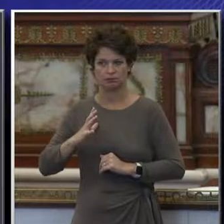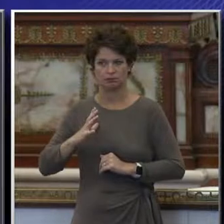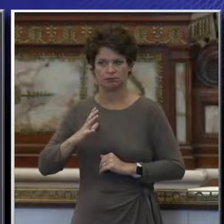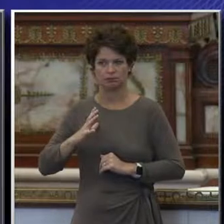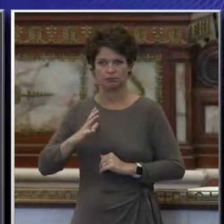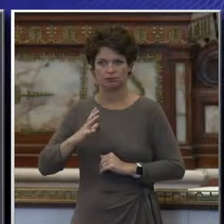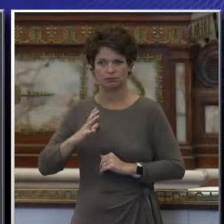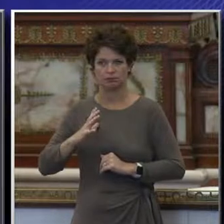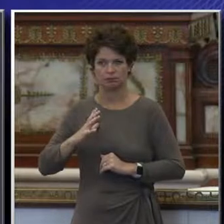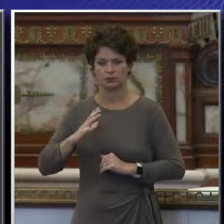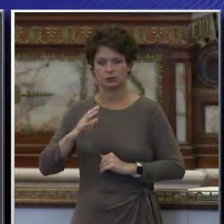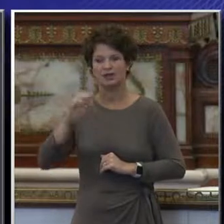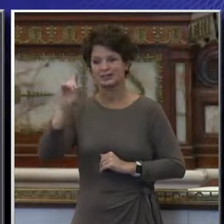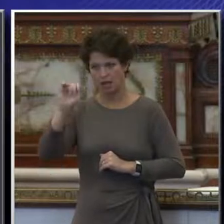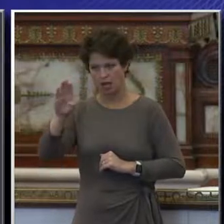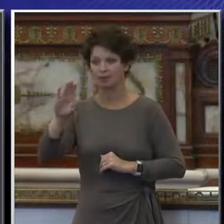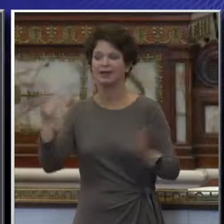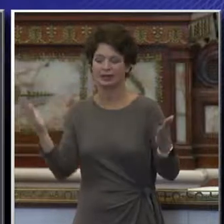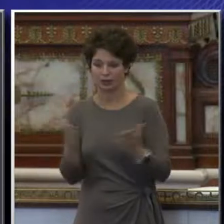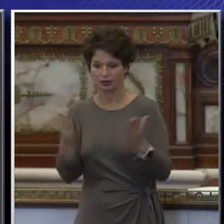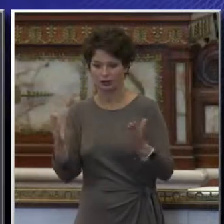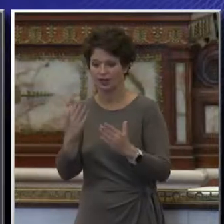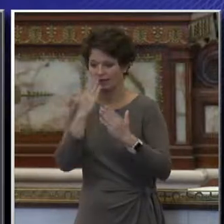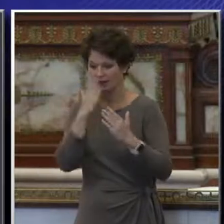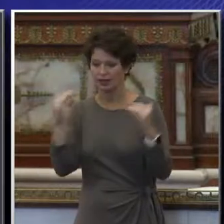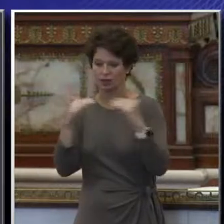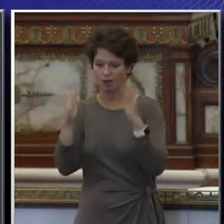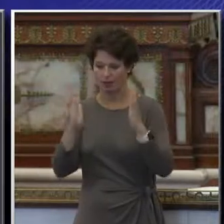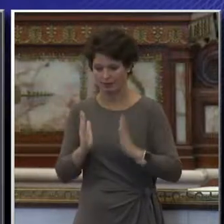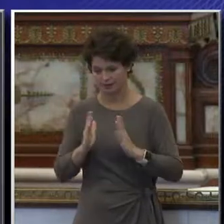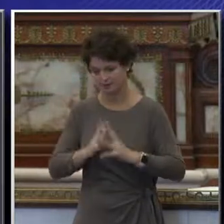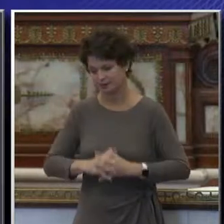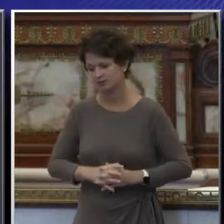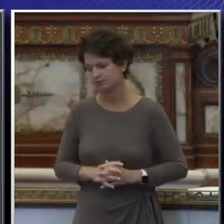Present. Good afternoon, and colleagues.